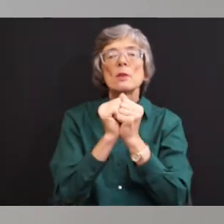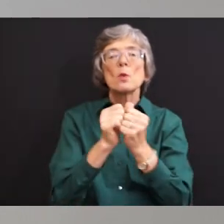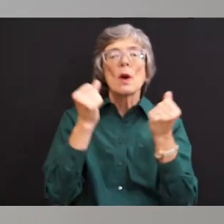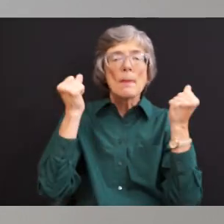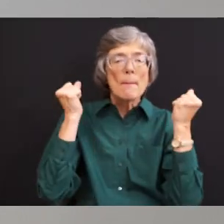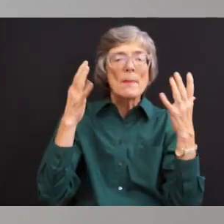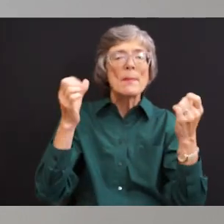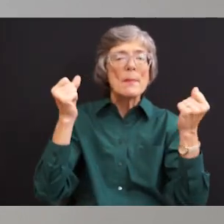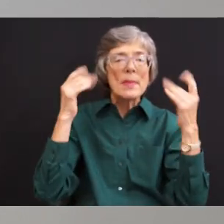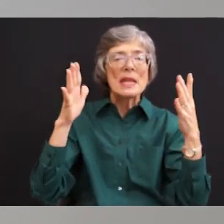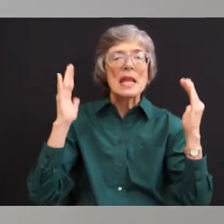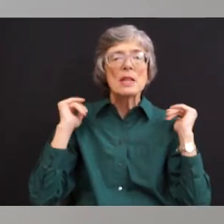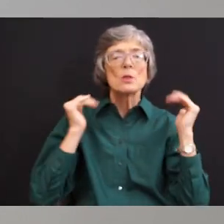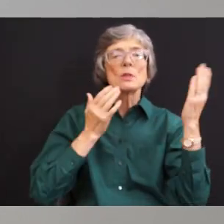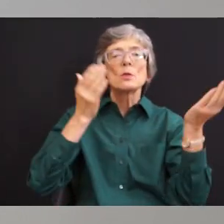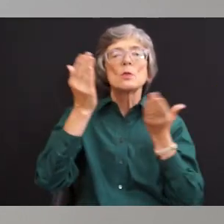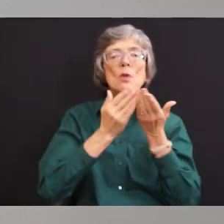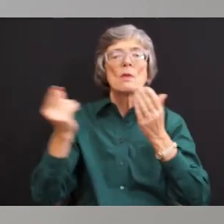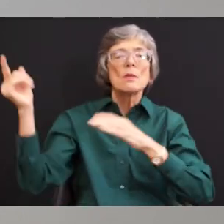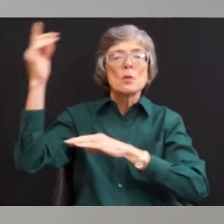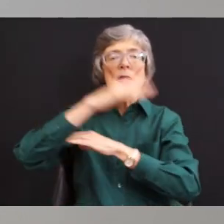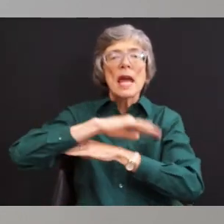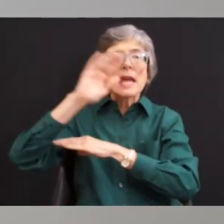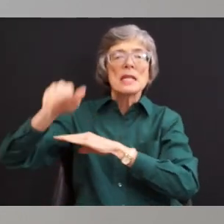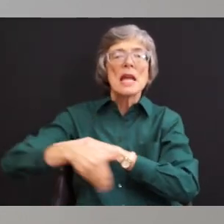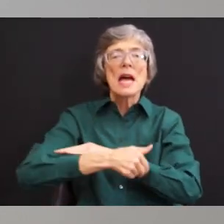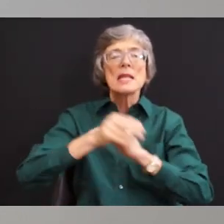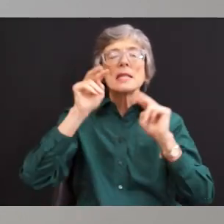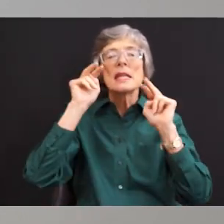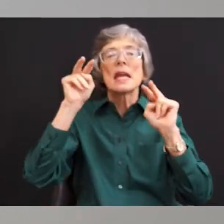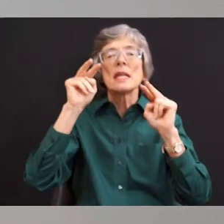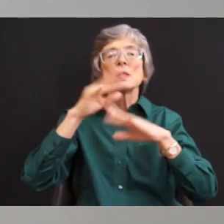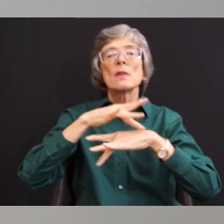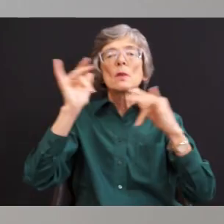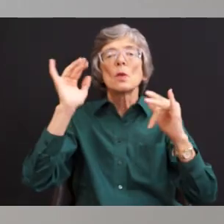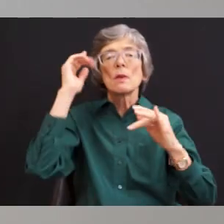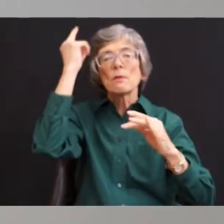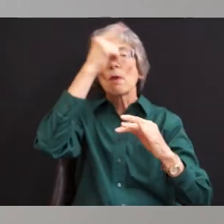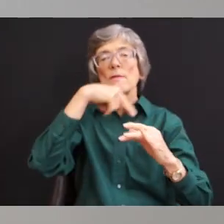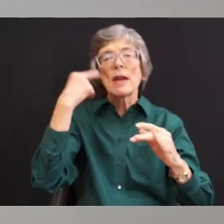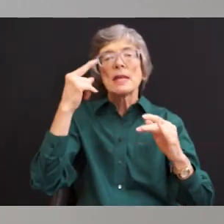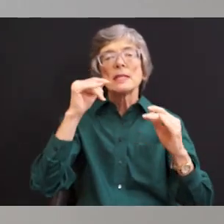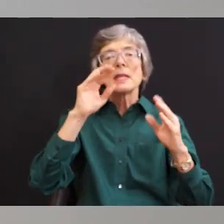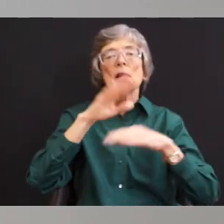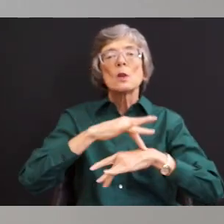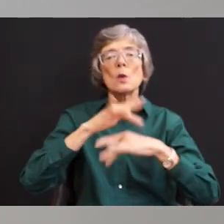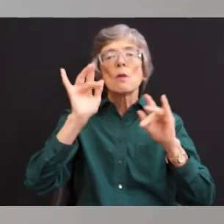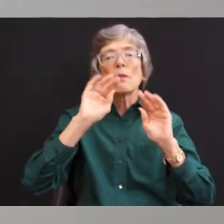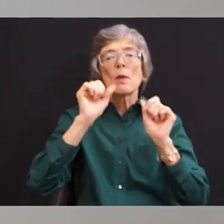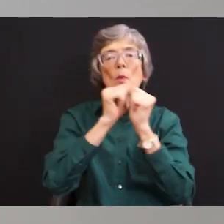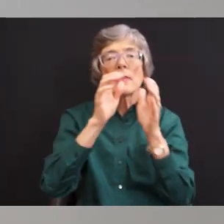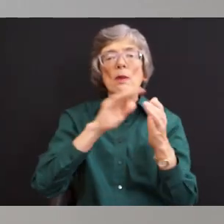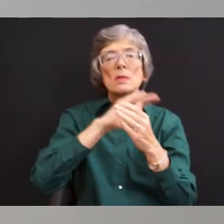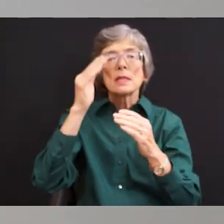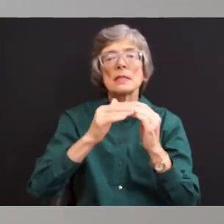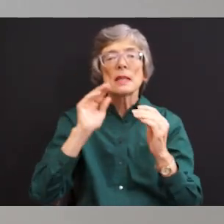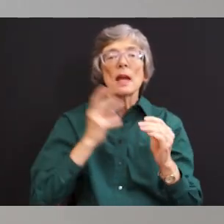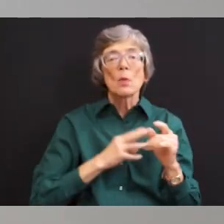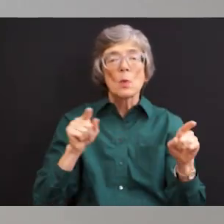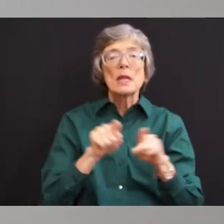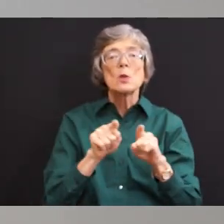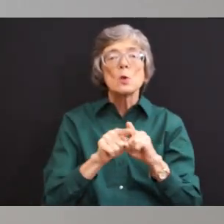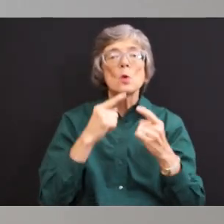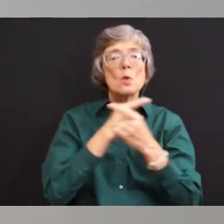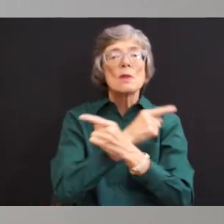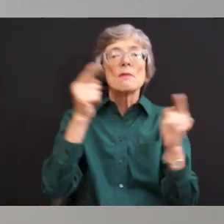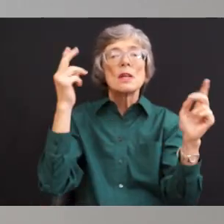who serve you day and night, and gazing upon the glory of your face, glorify you without ceasing. With them, we too confess your name in